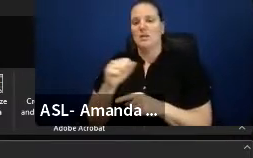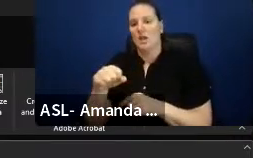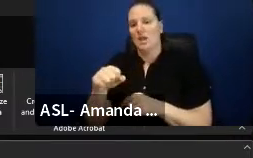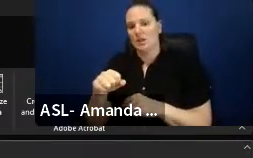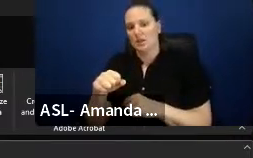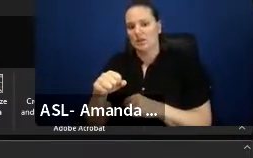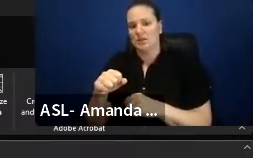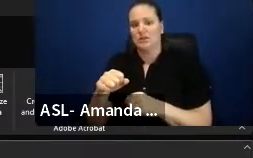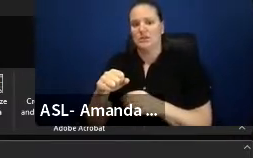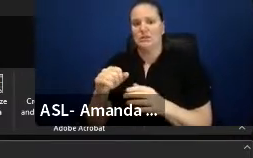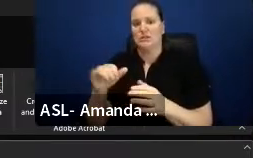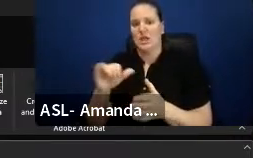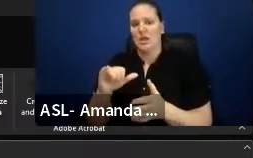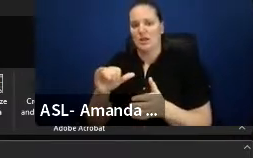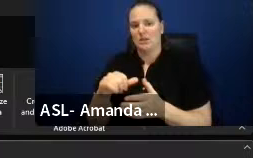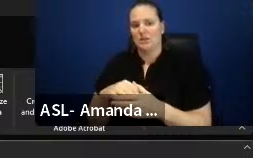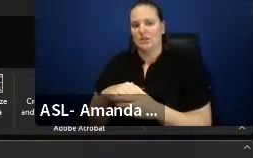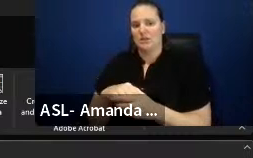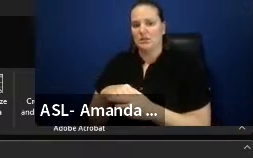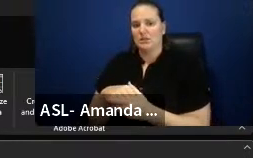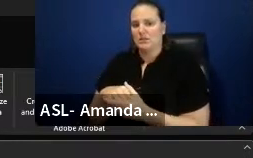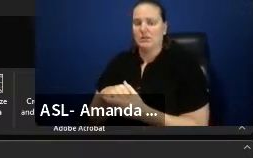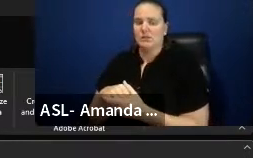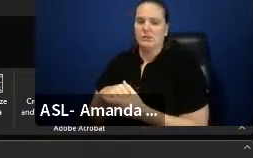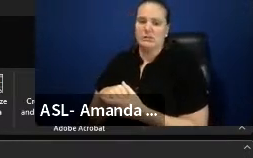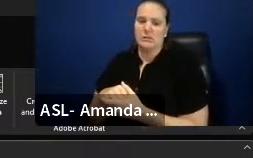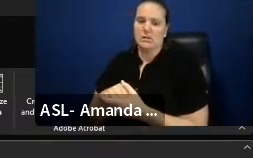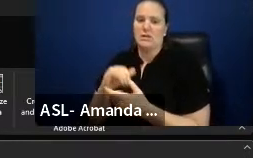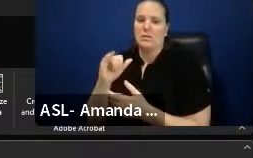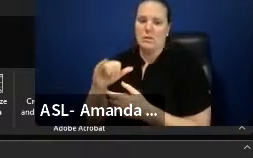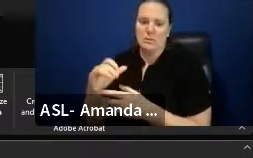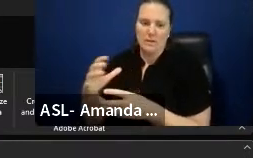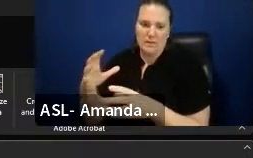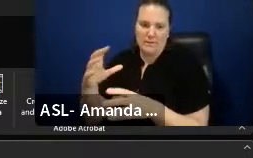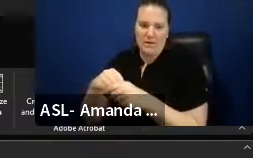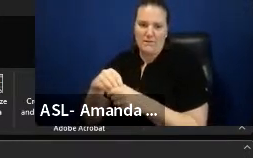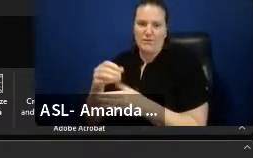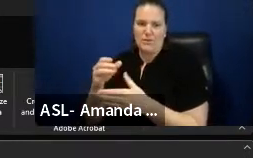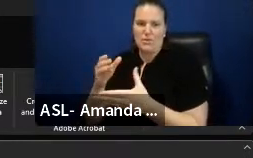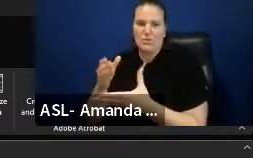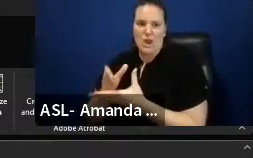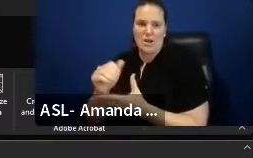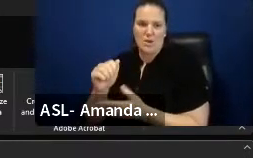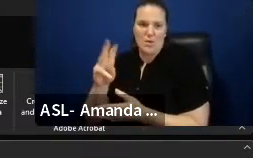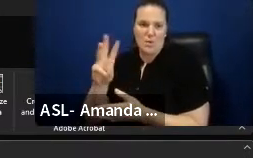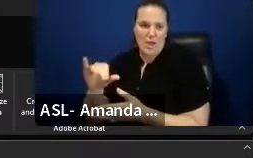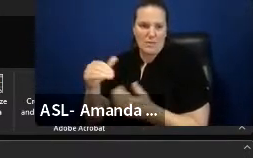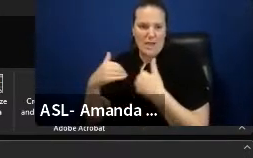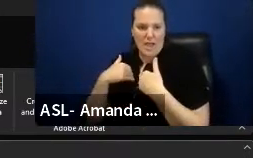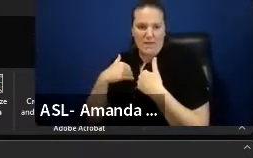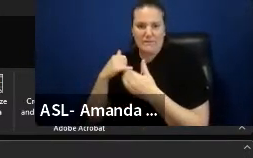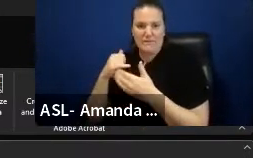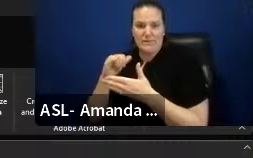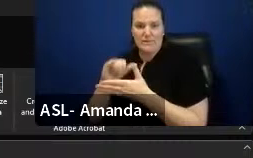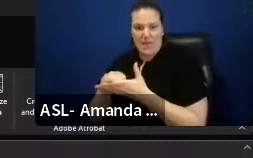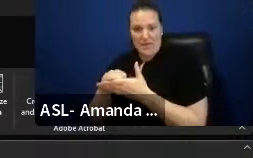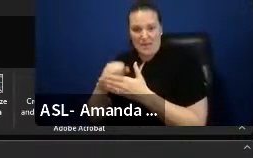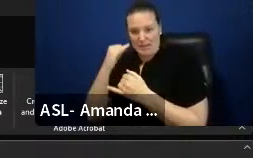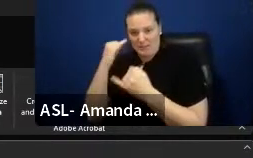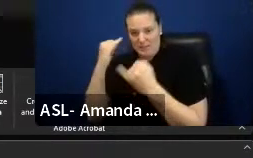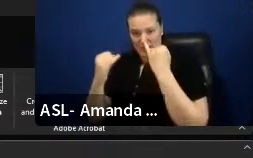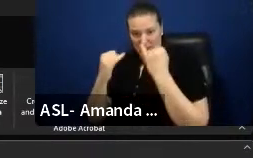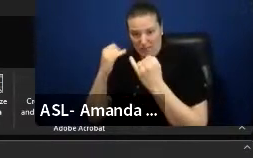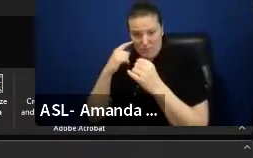other issue is just like, we'll be fitting within the right of way we have, and so that idea of remnant right of way that's available